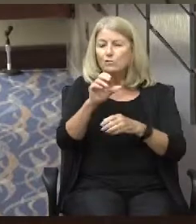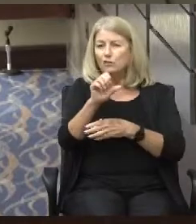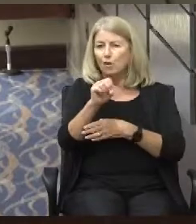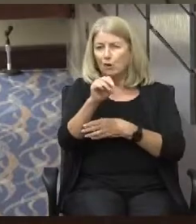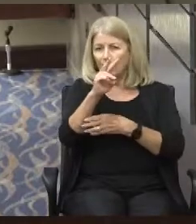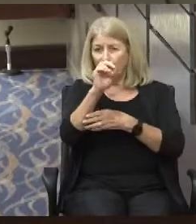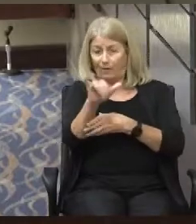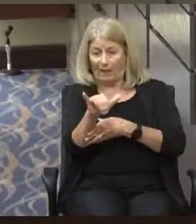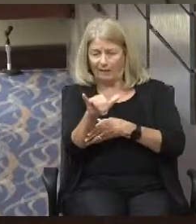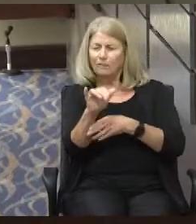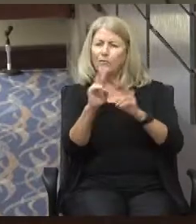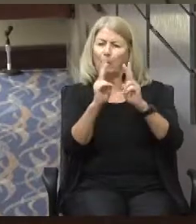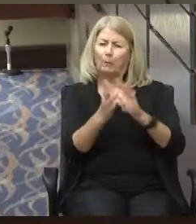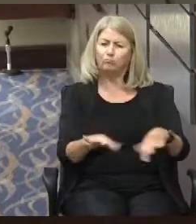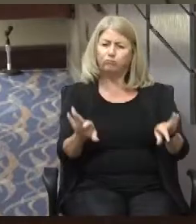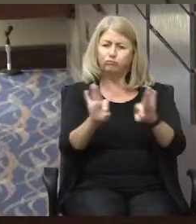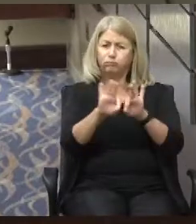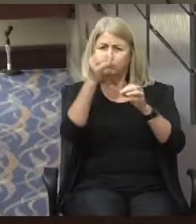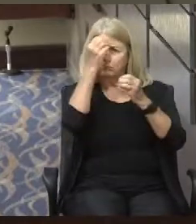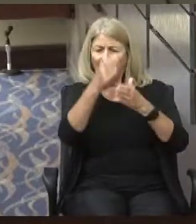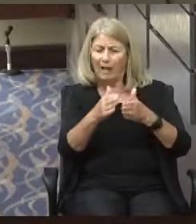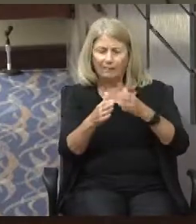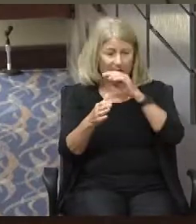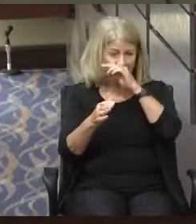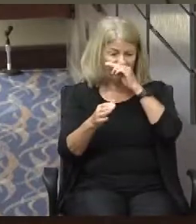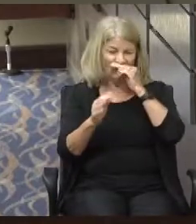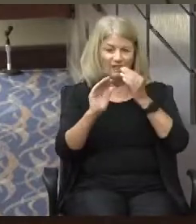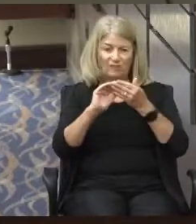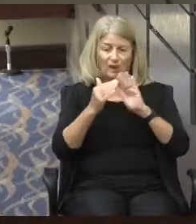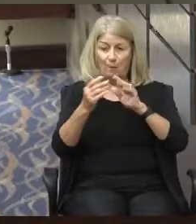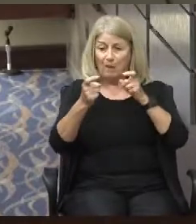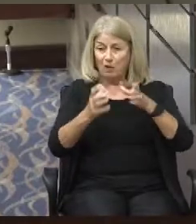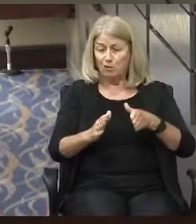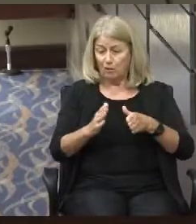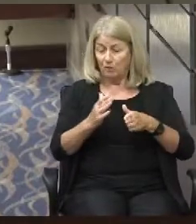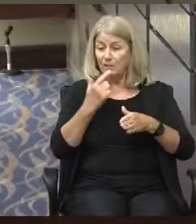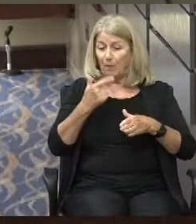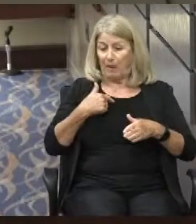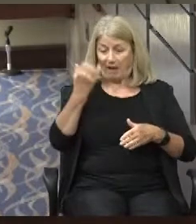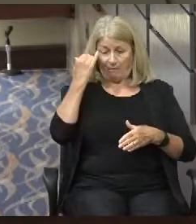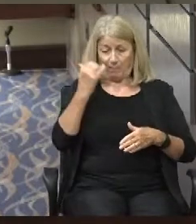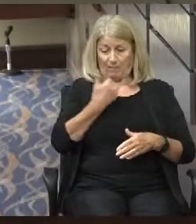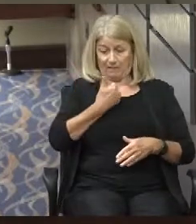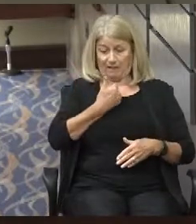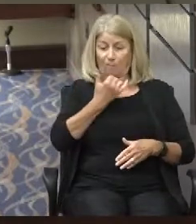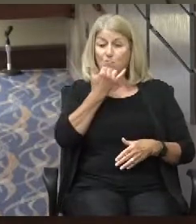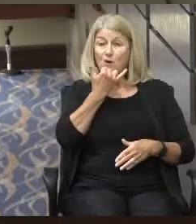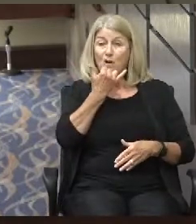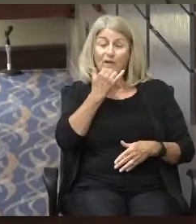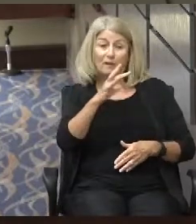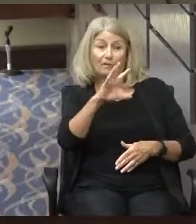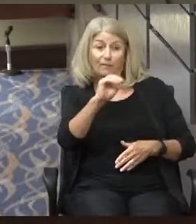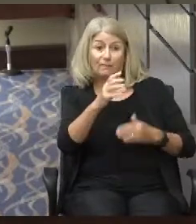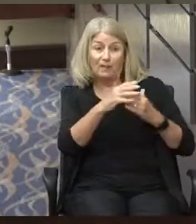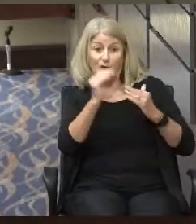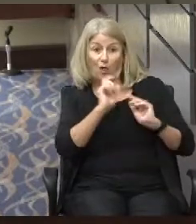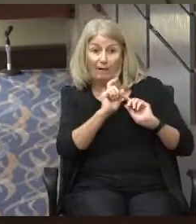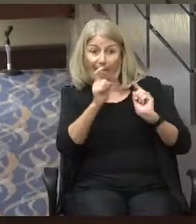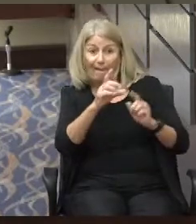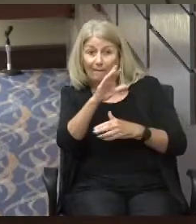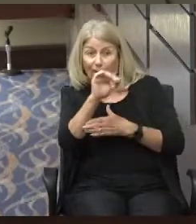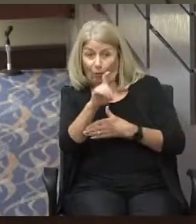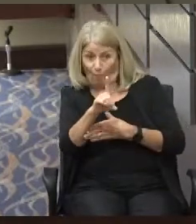Also want to highlight, and Deputy City Manager Emerson, correct me if I'm wrong on this, but there is a $50 gift card associated with